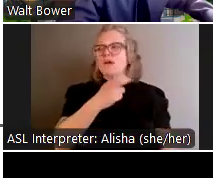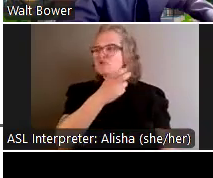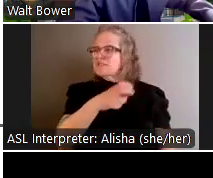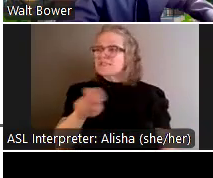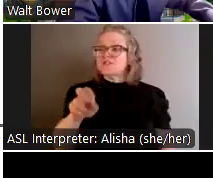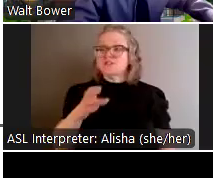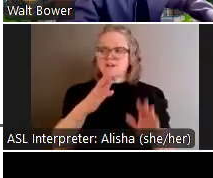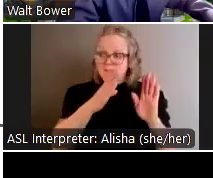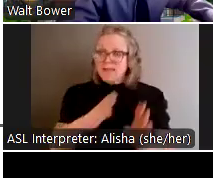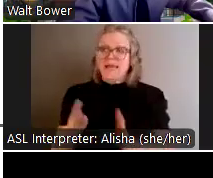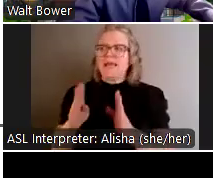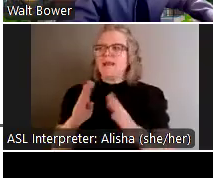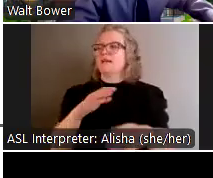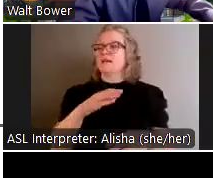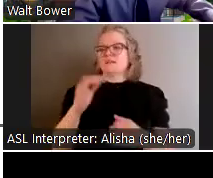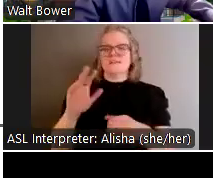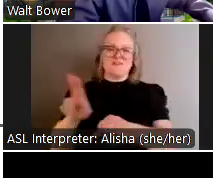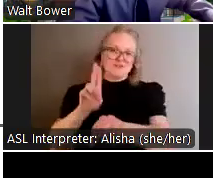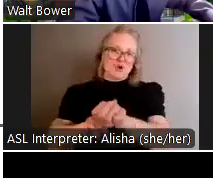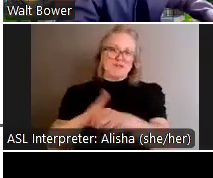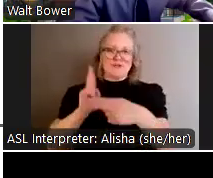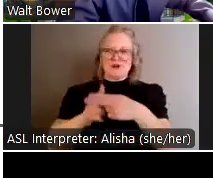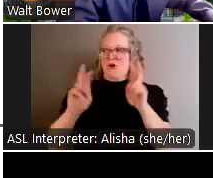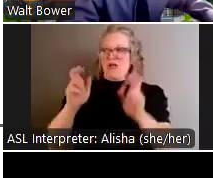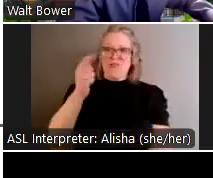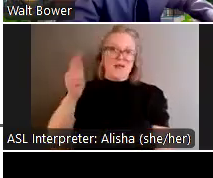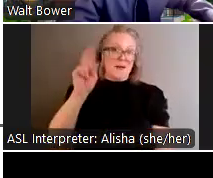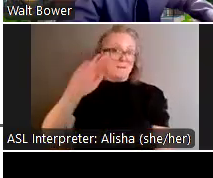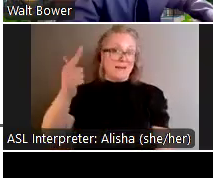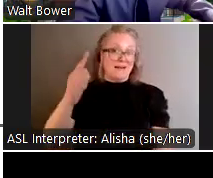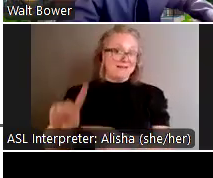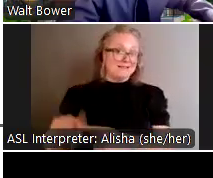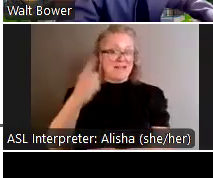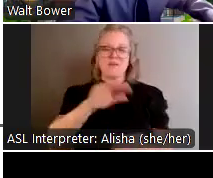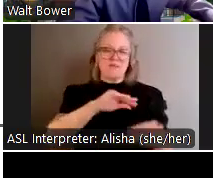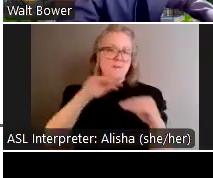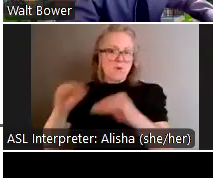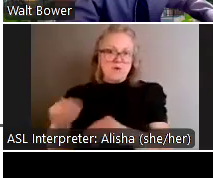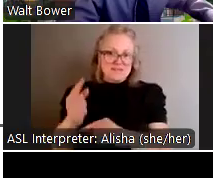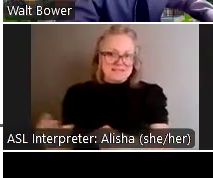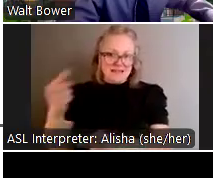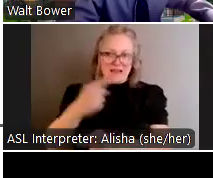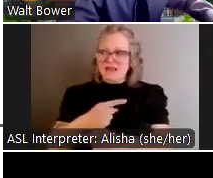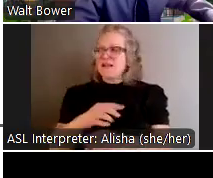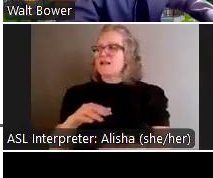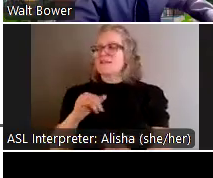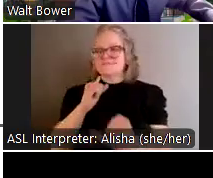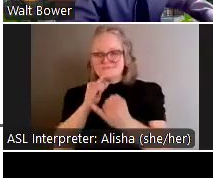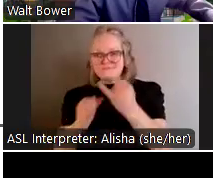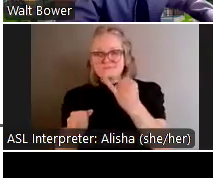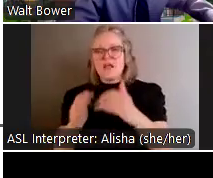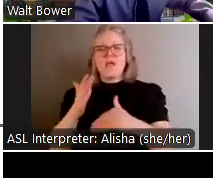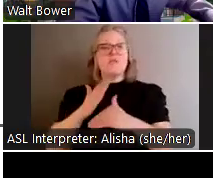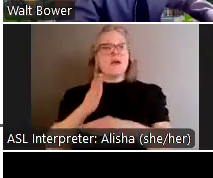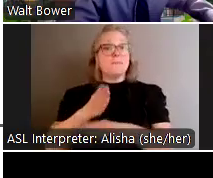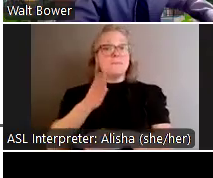preparation. Then, of course, we call it the big day, which is the big moving day. And then the post-move waiver services.